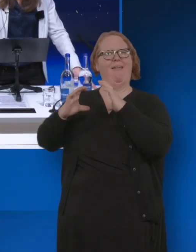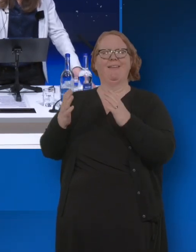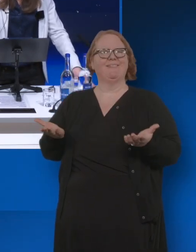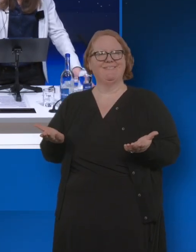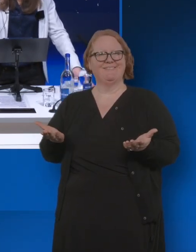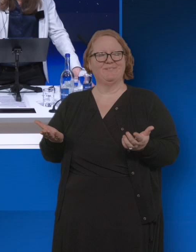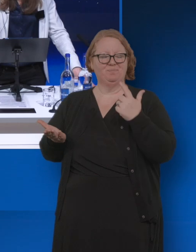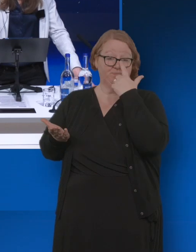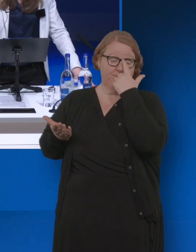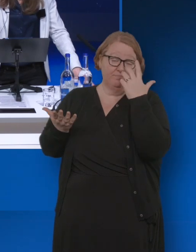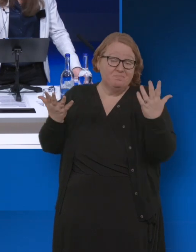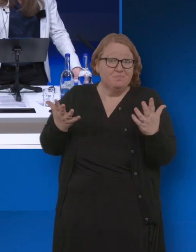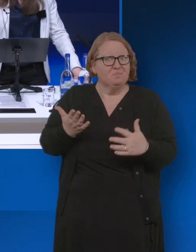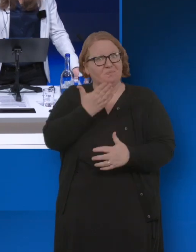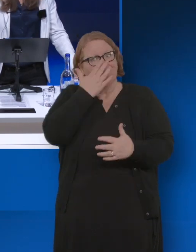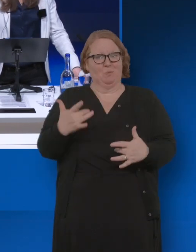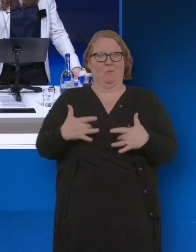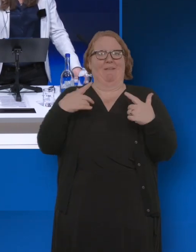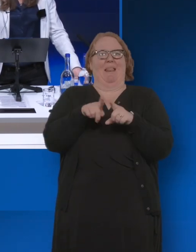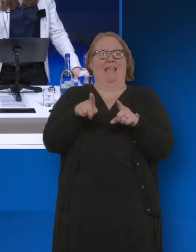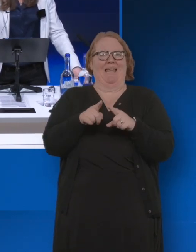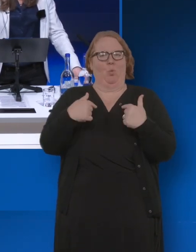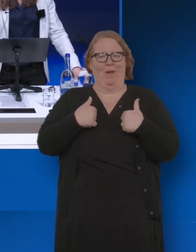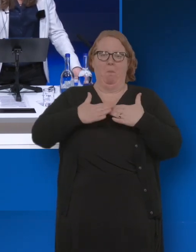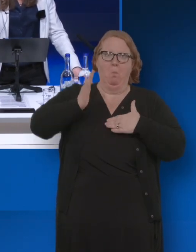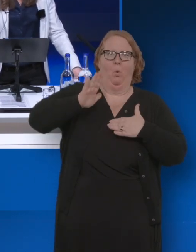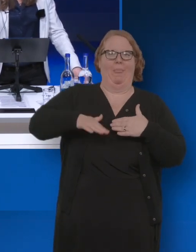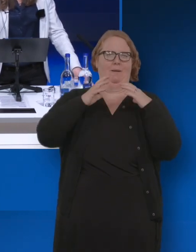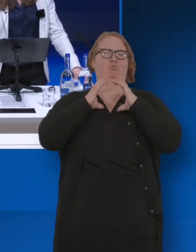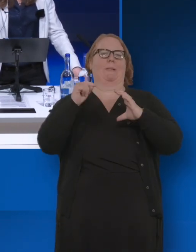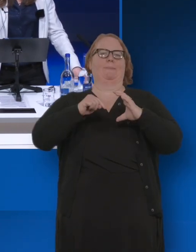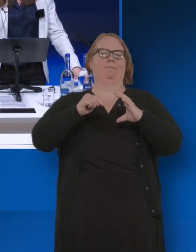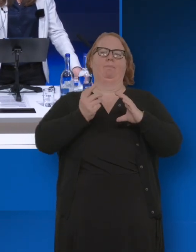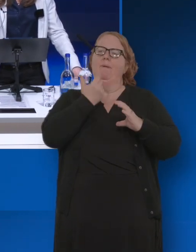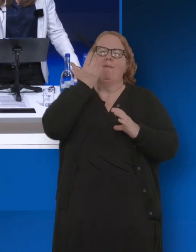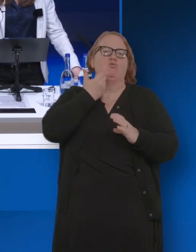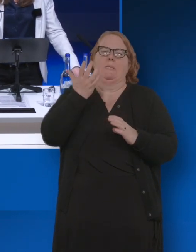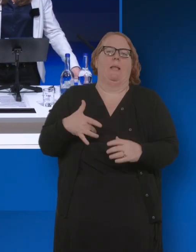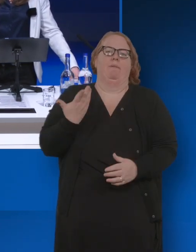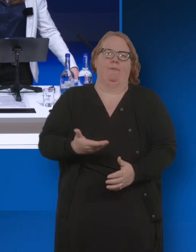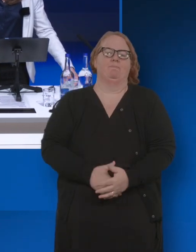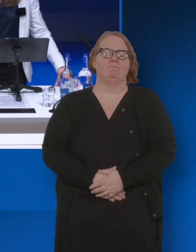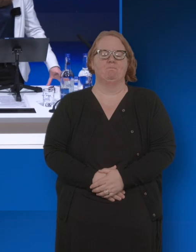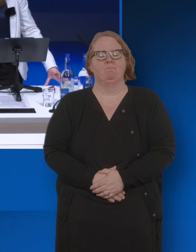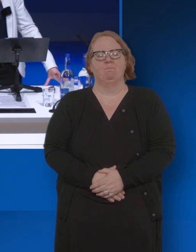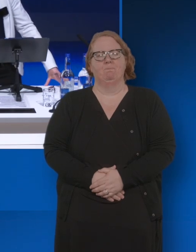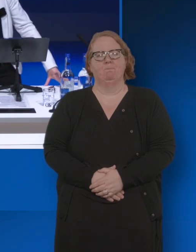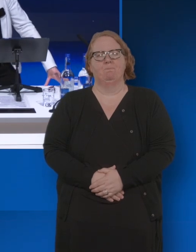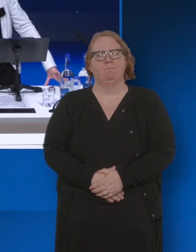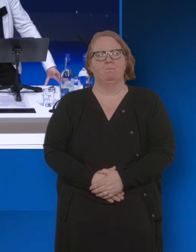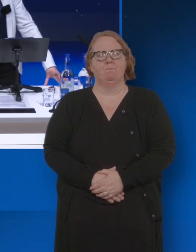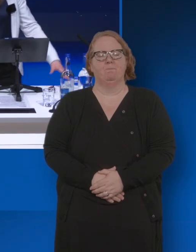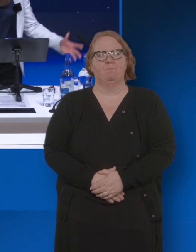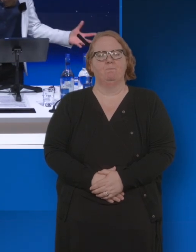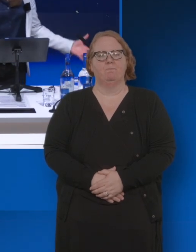did. And so we seem to live as though we're more than just our brains in every area of